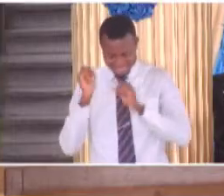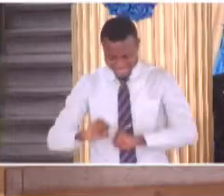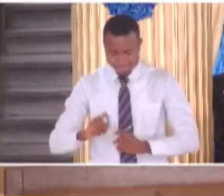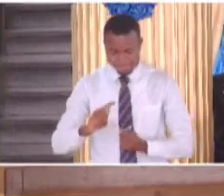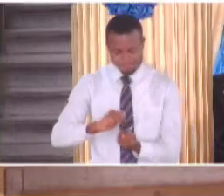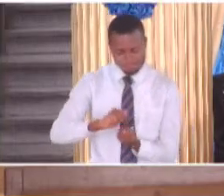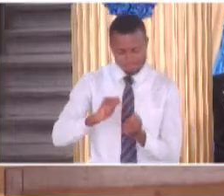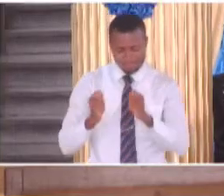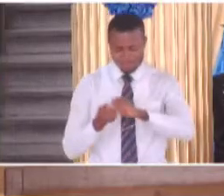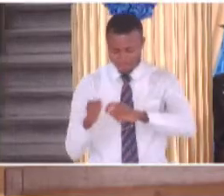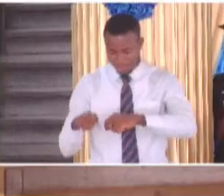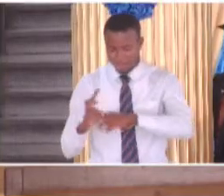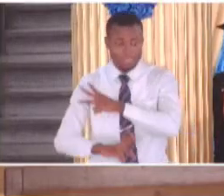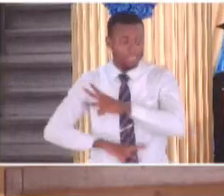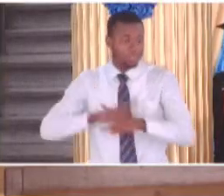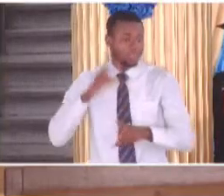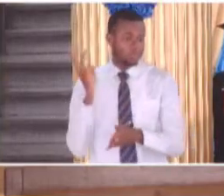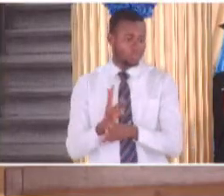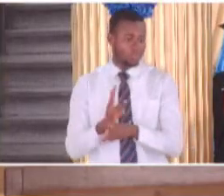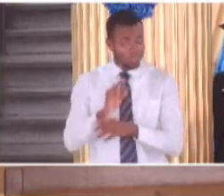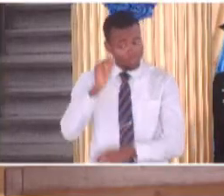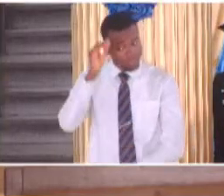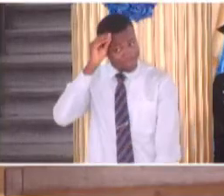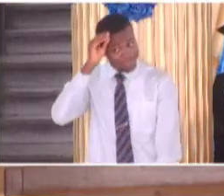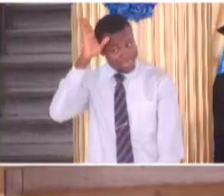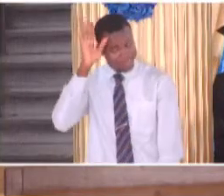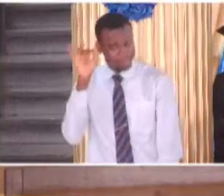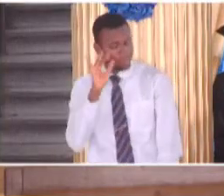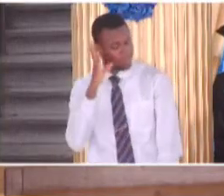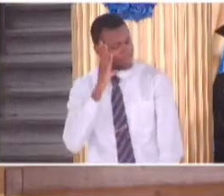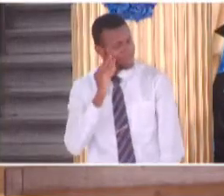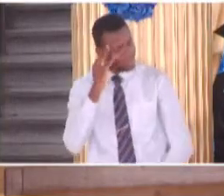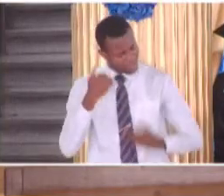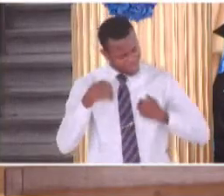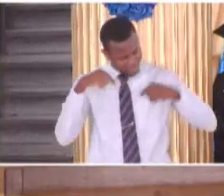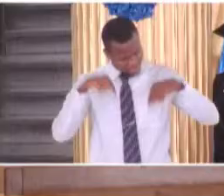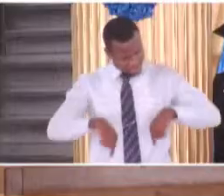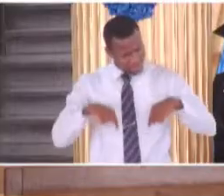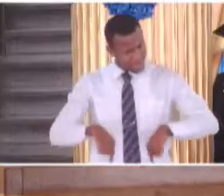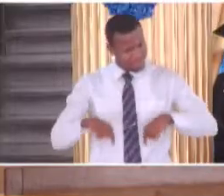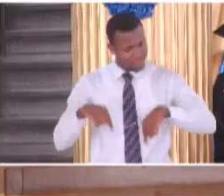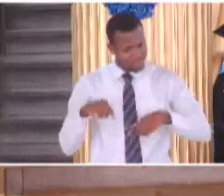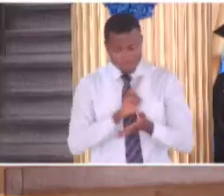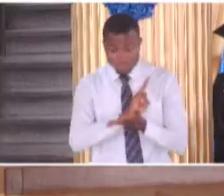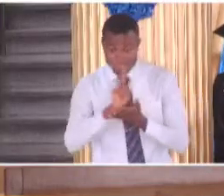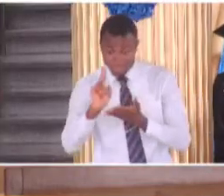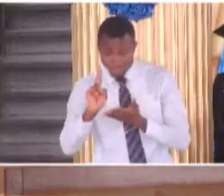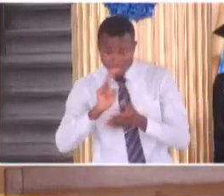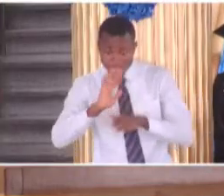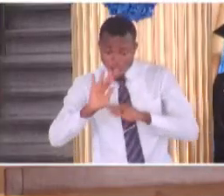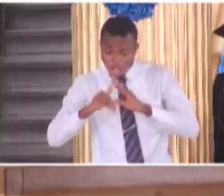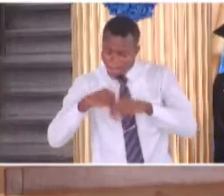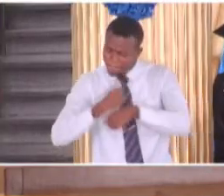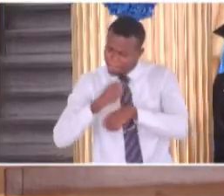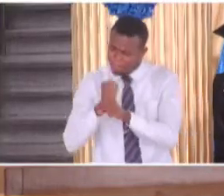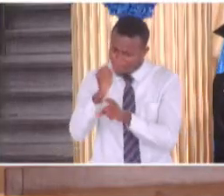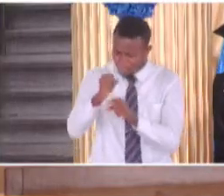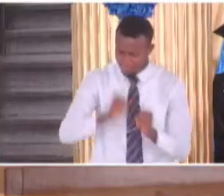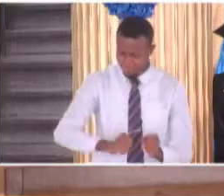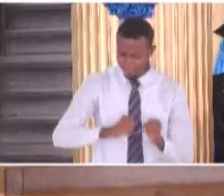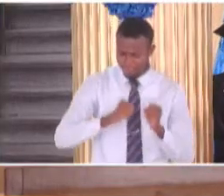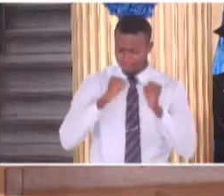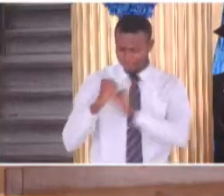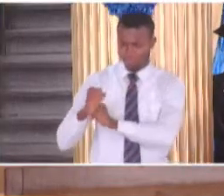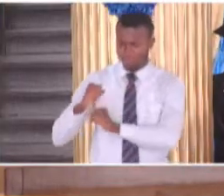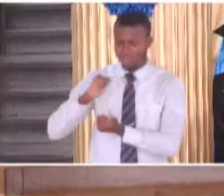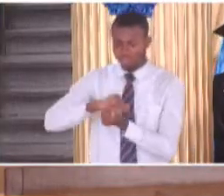world. The knowledge and experience gained from the university are designed to empower you to make